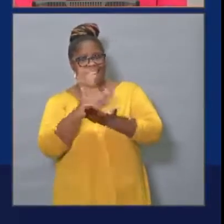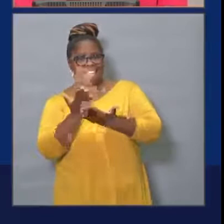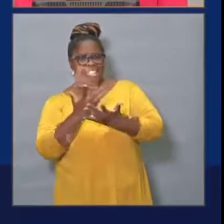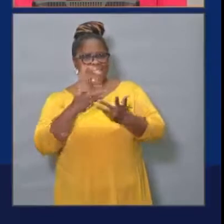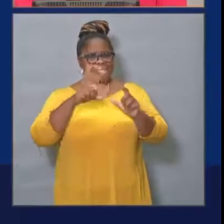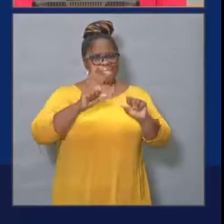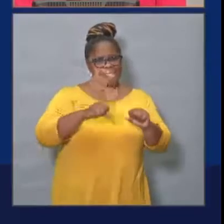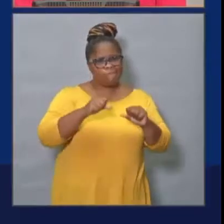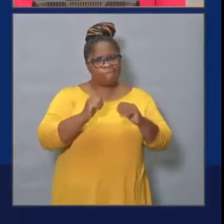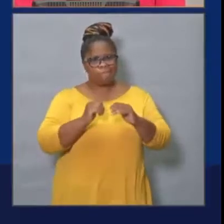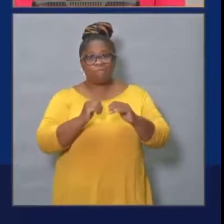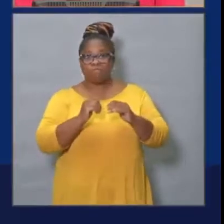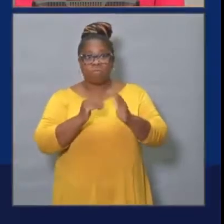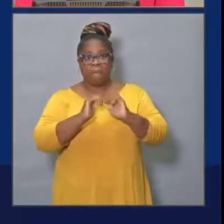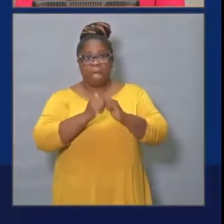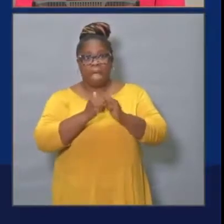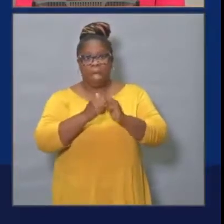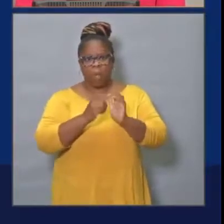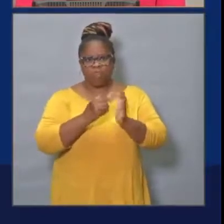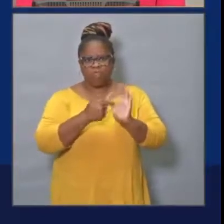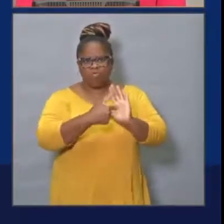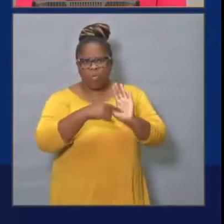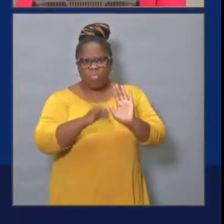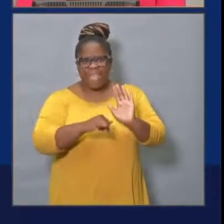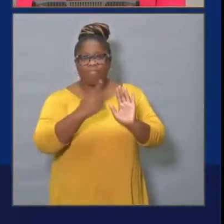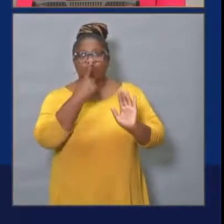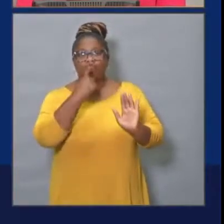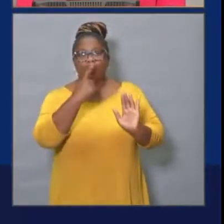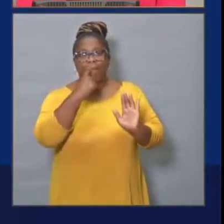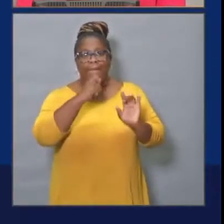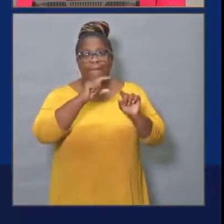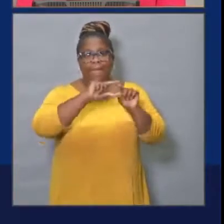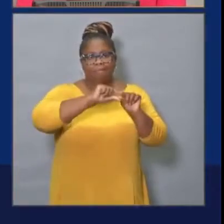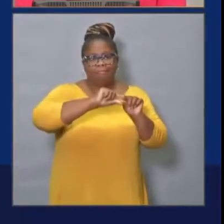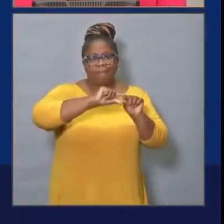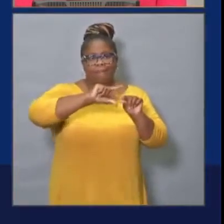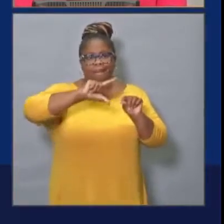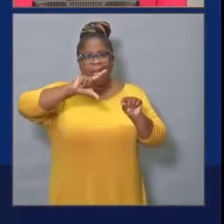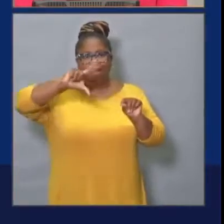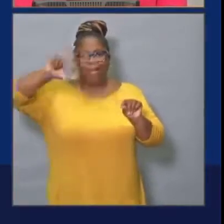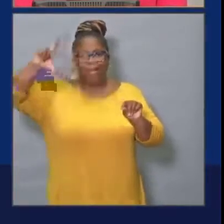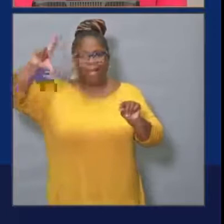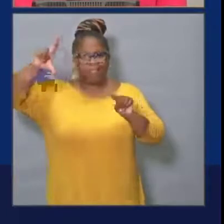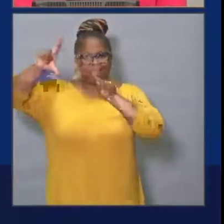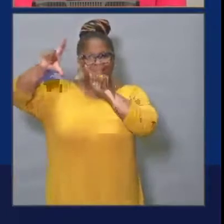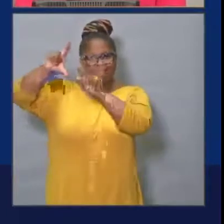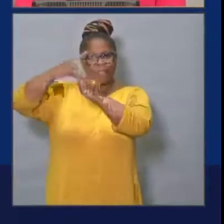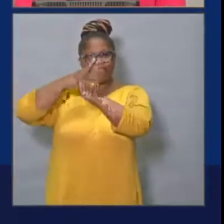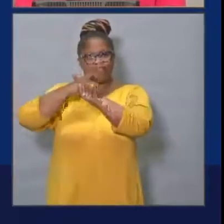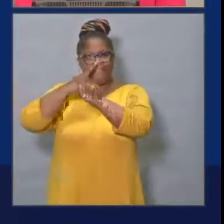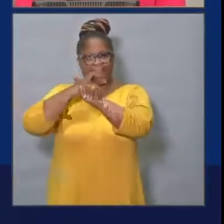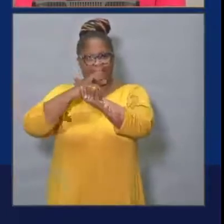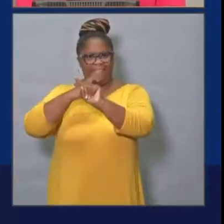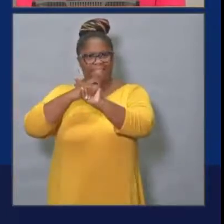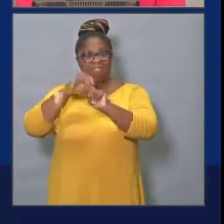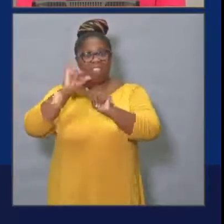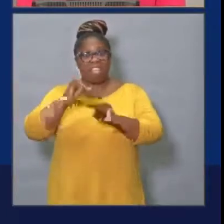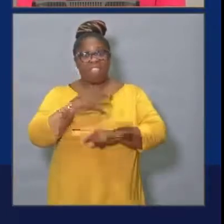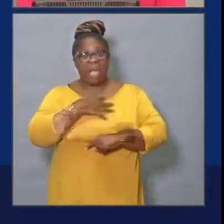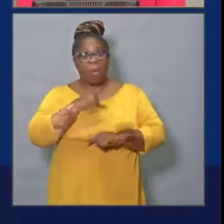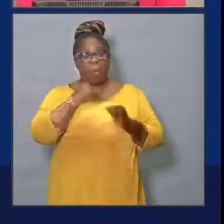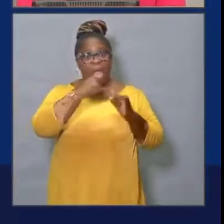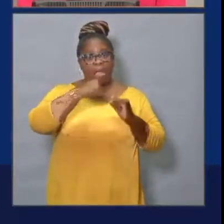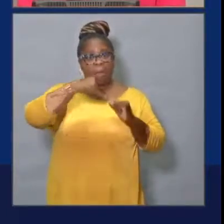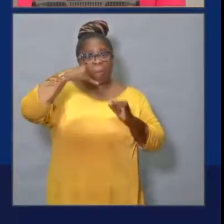shown by that full red area and not the single white line. Rather, the single white line in the middle of the red